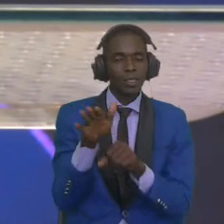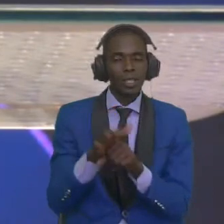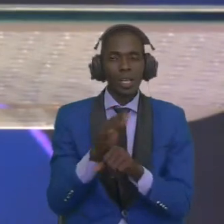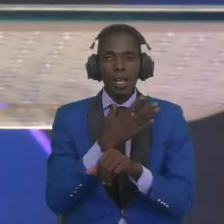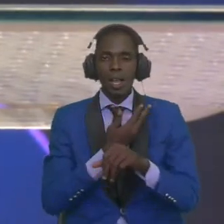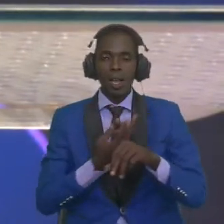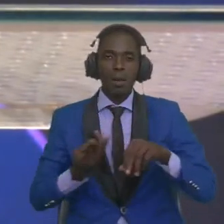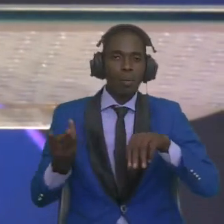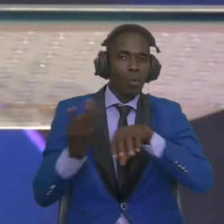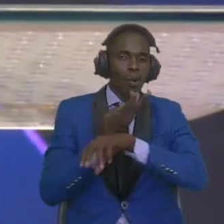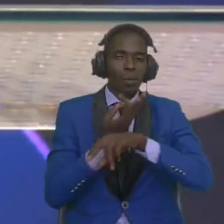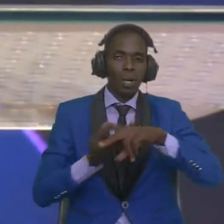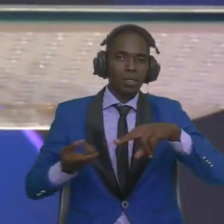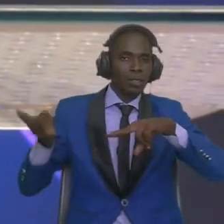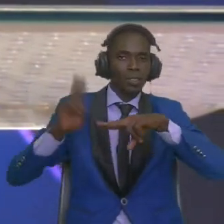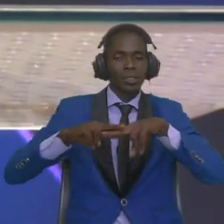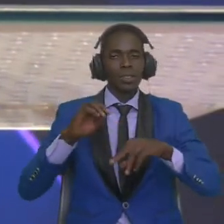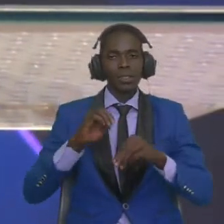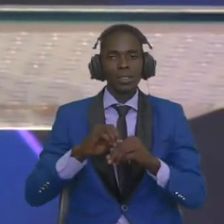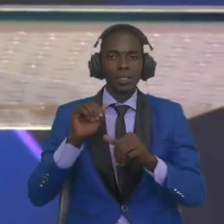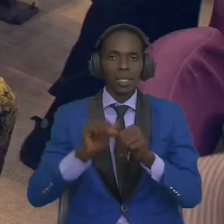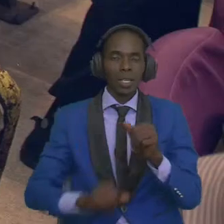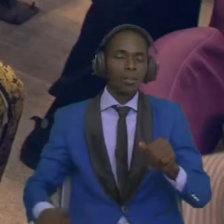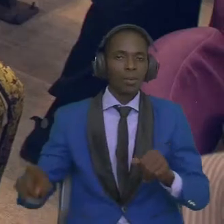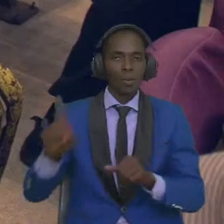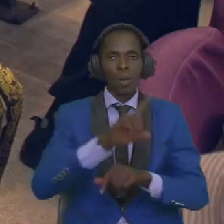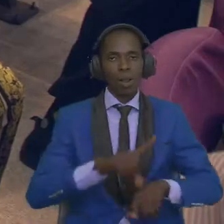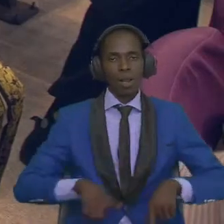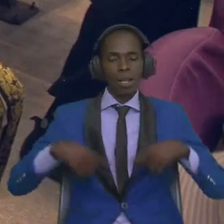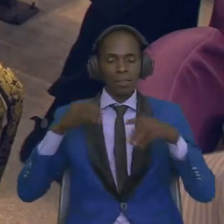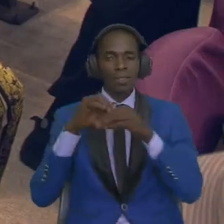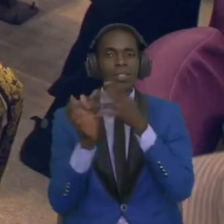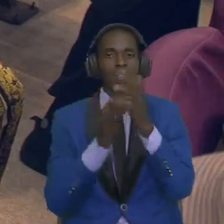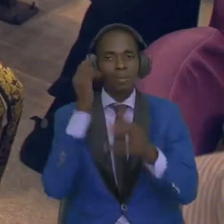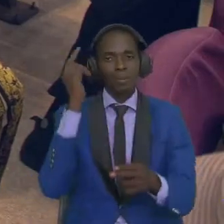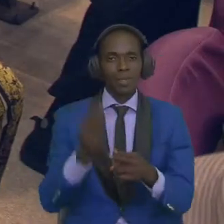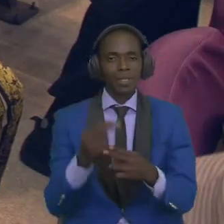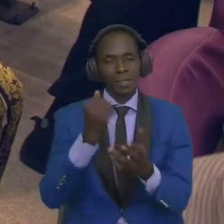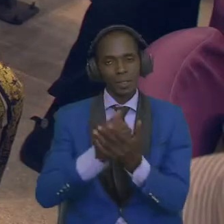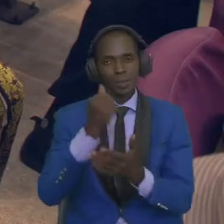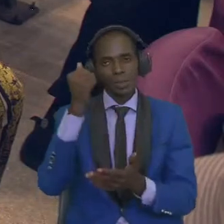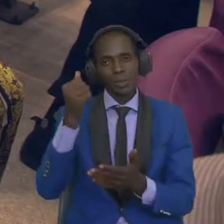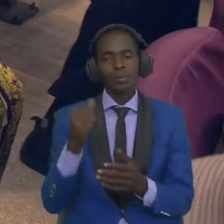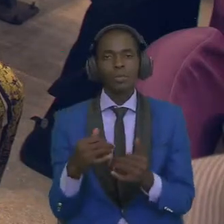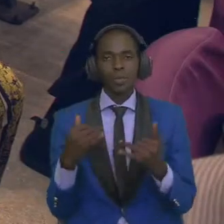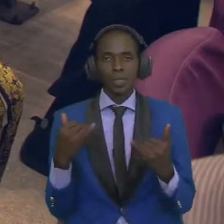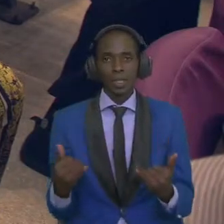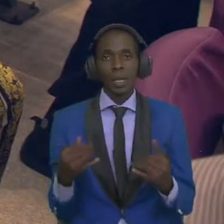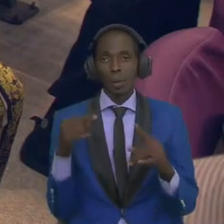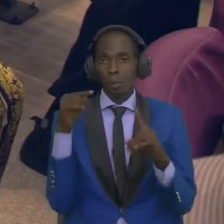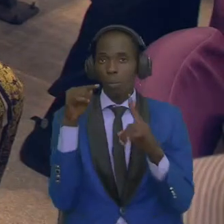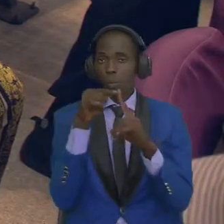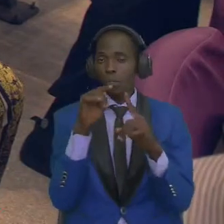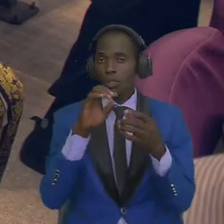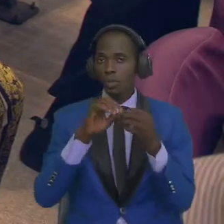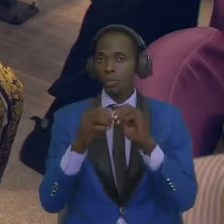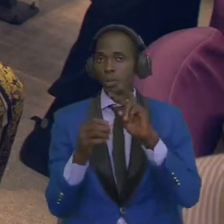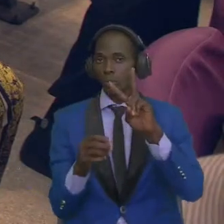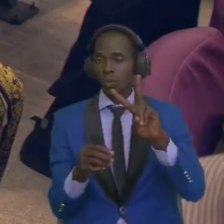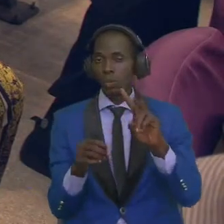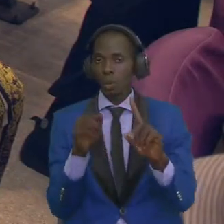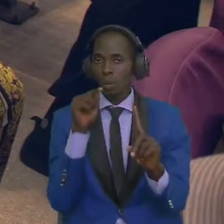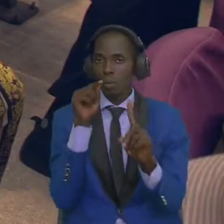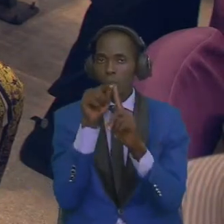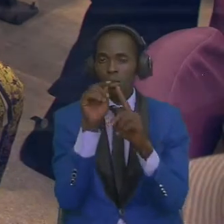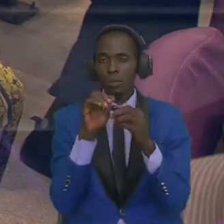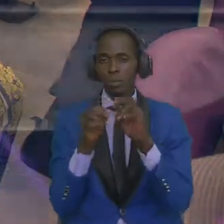in every one of our lives in Jesus' name. Number two now, point number two,